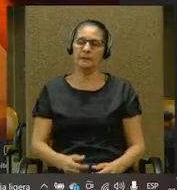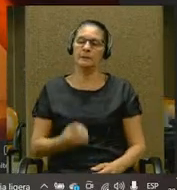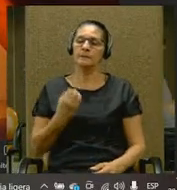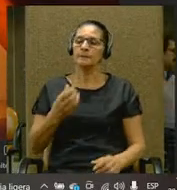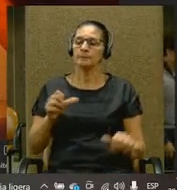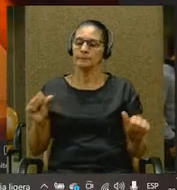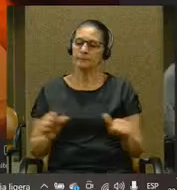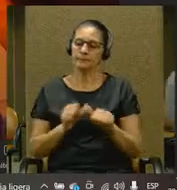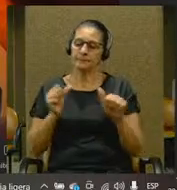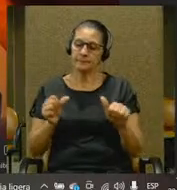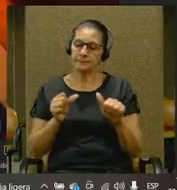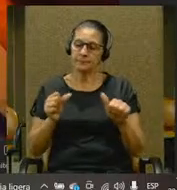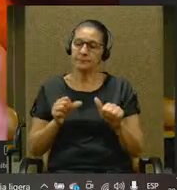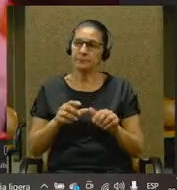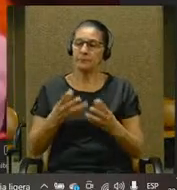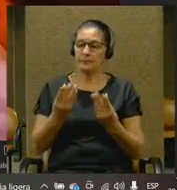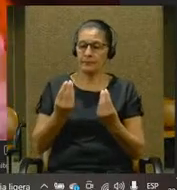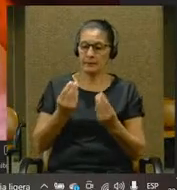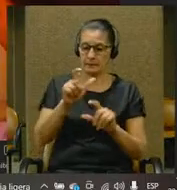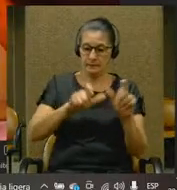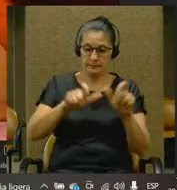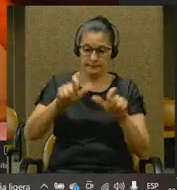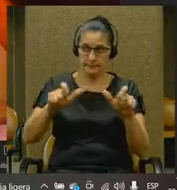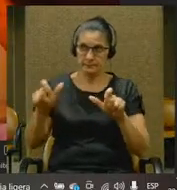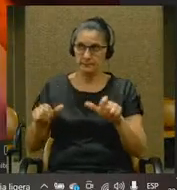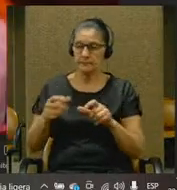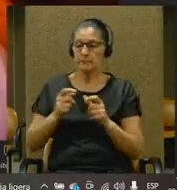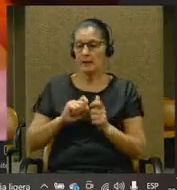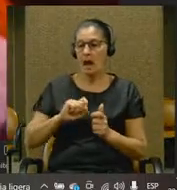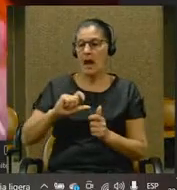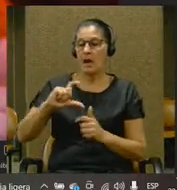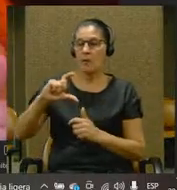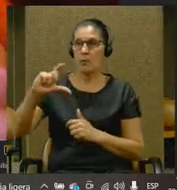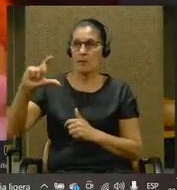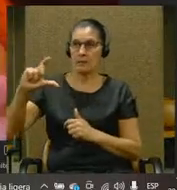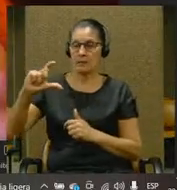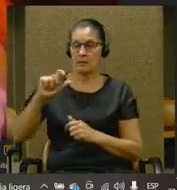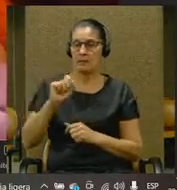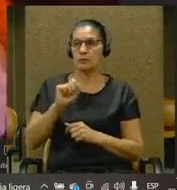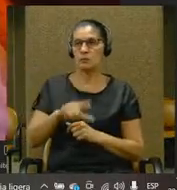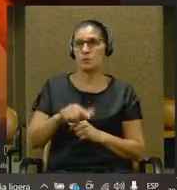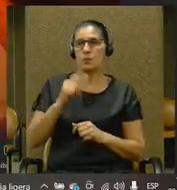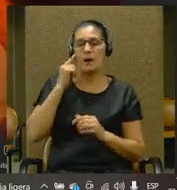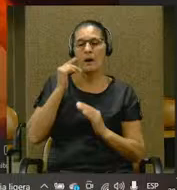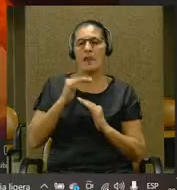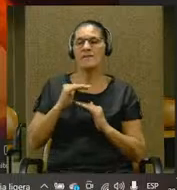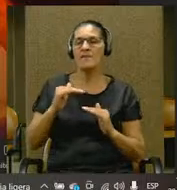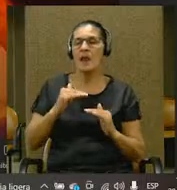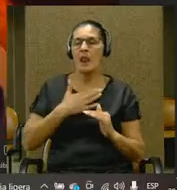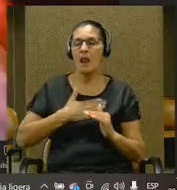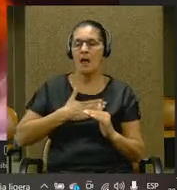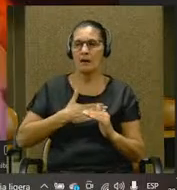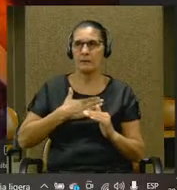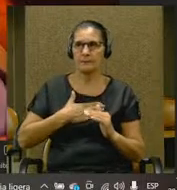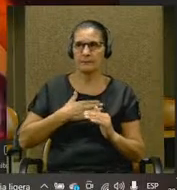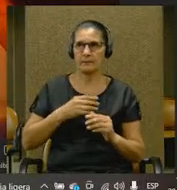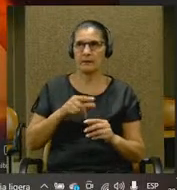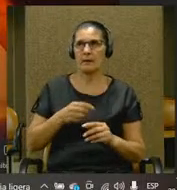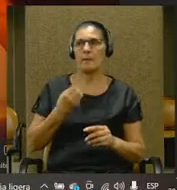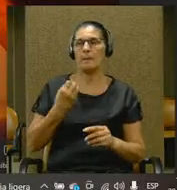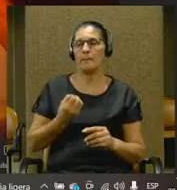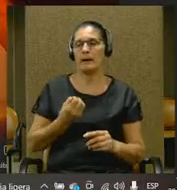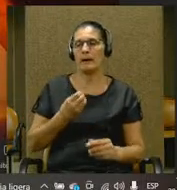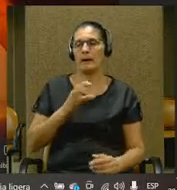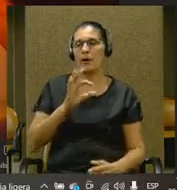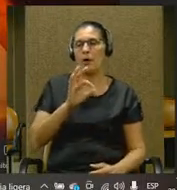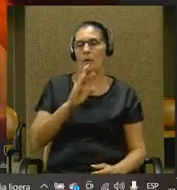people, it increases their tolerance levels for opioids quite a bit. So even people who've been using opioids for quite